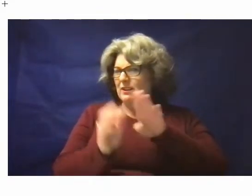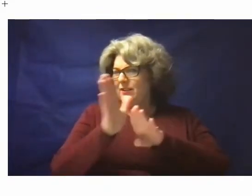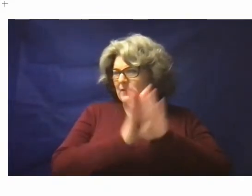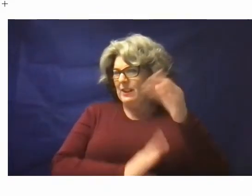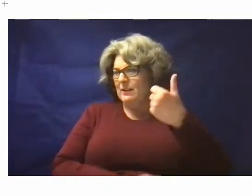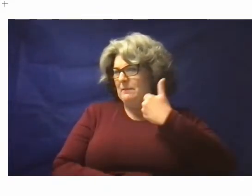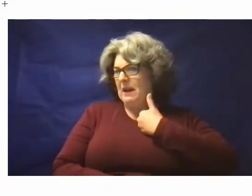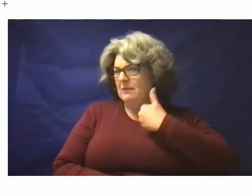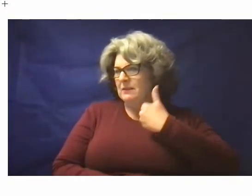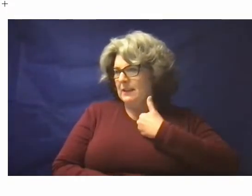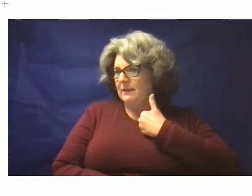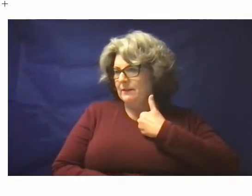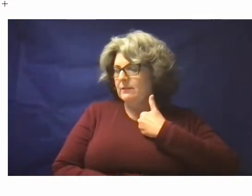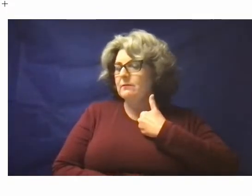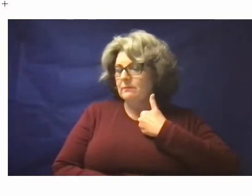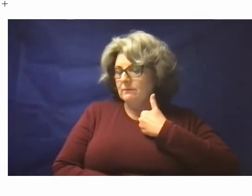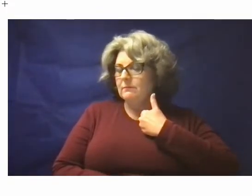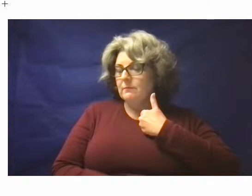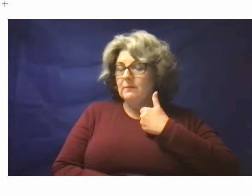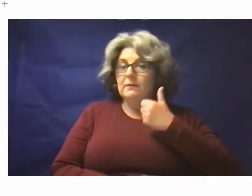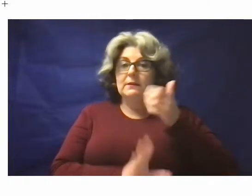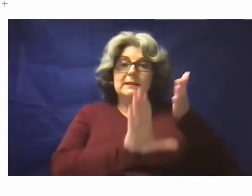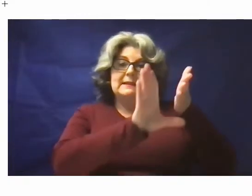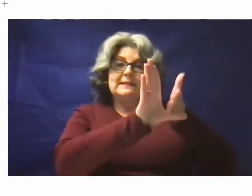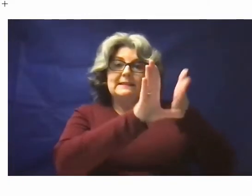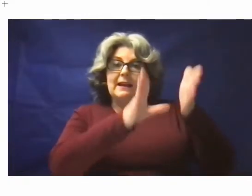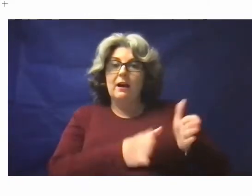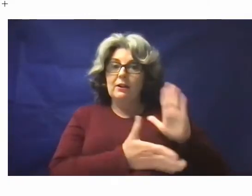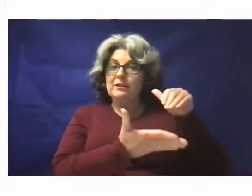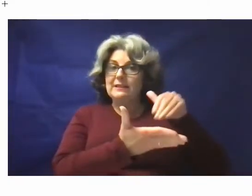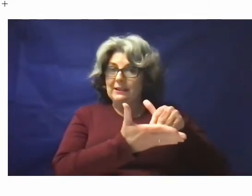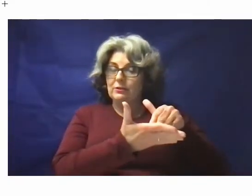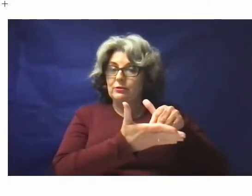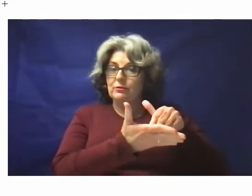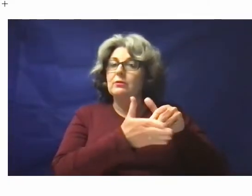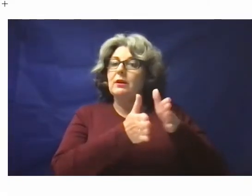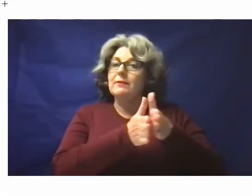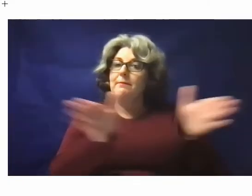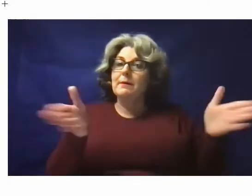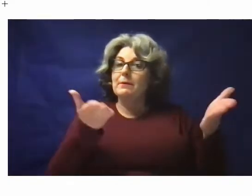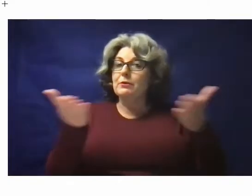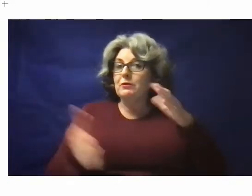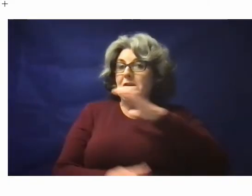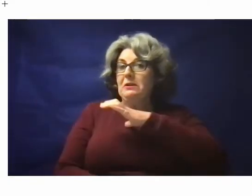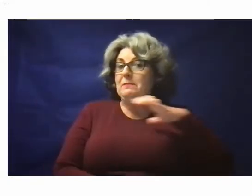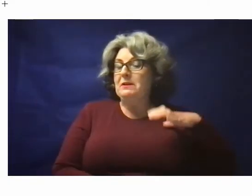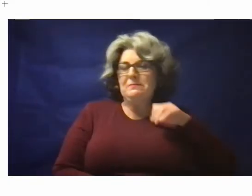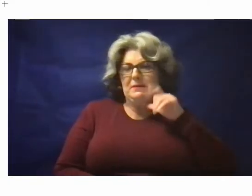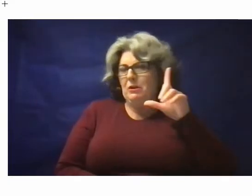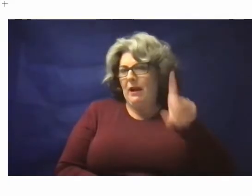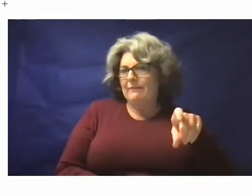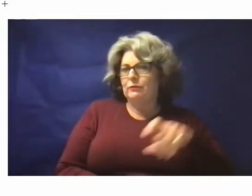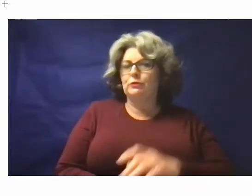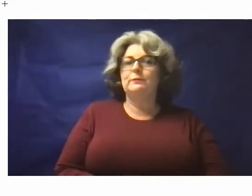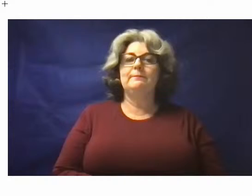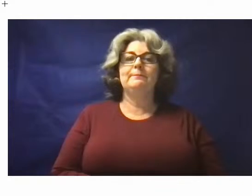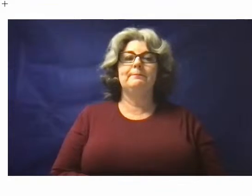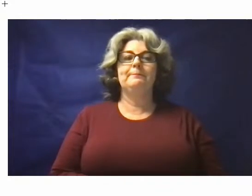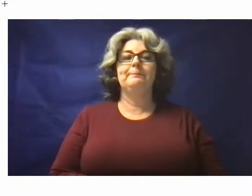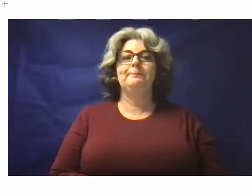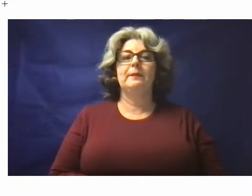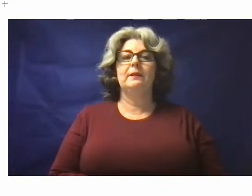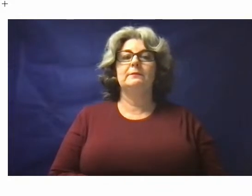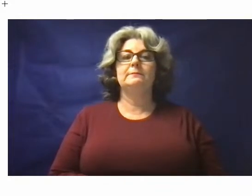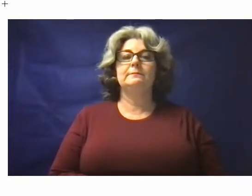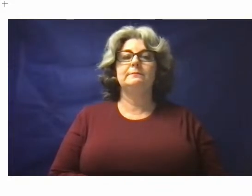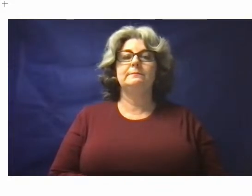can consult a psychologist center at Public Service Commission, but we don't have to. On the other hand, if we're